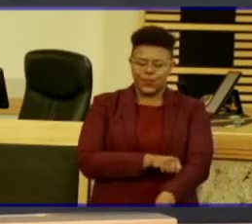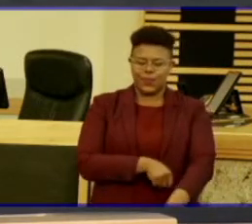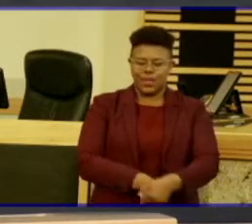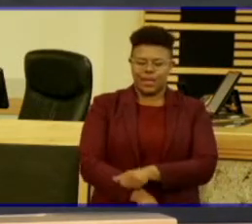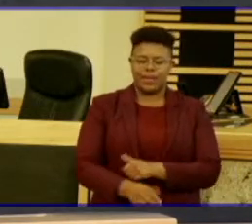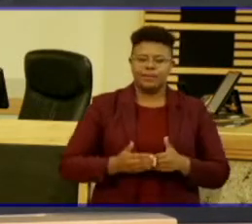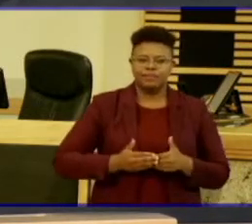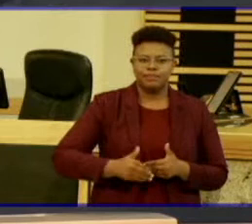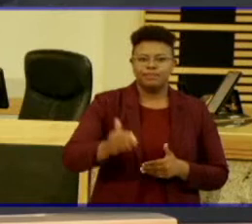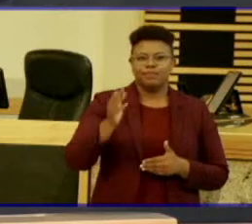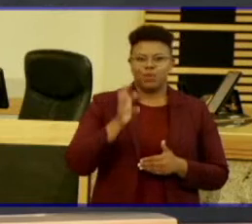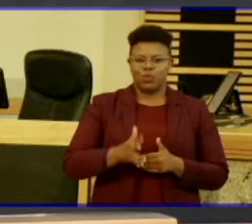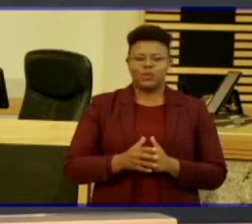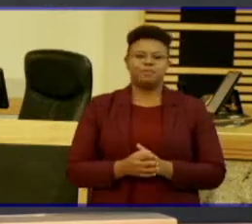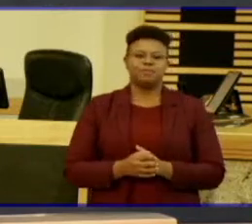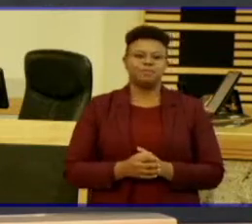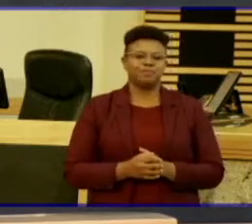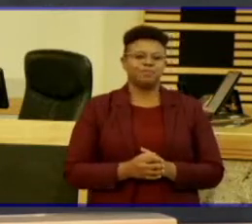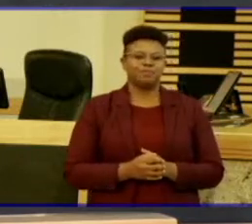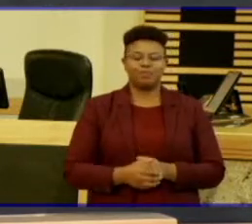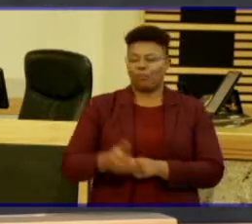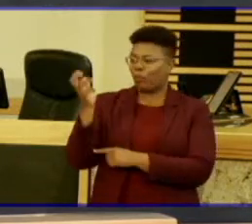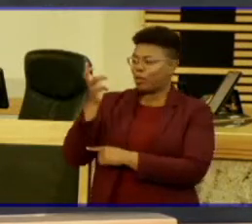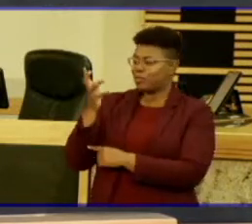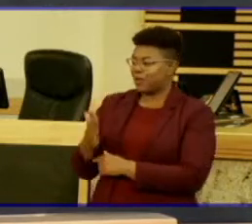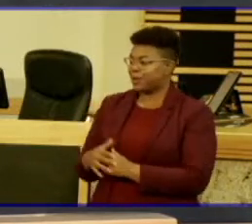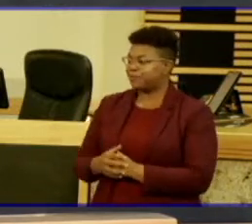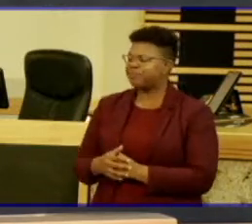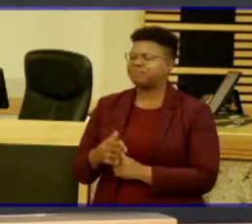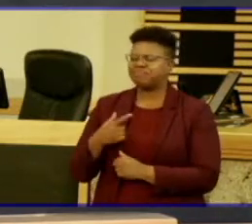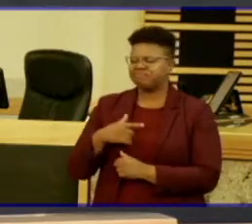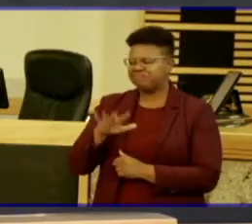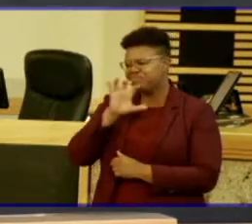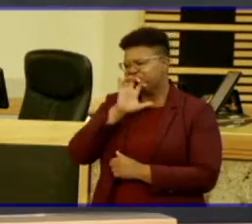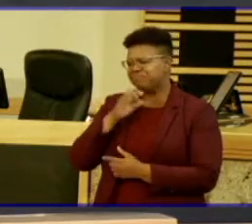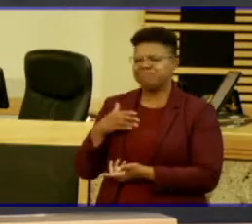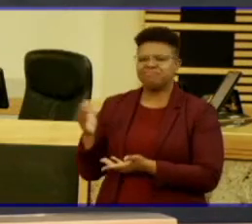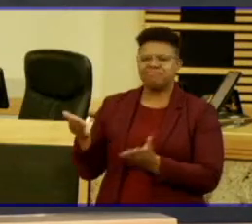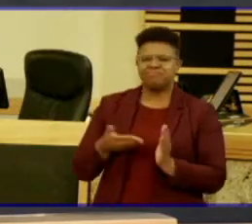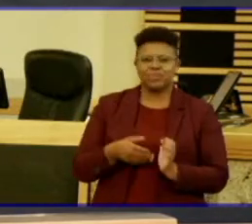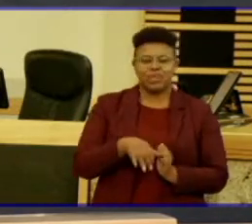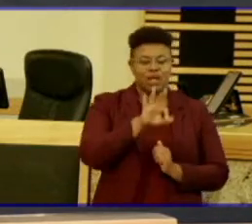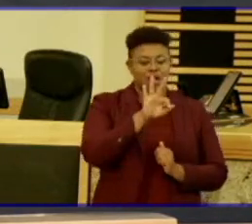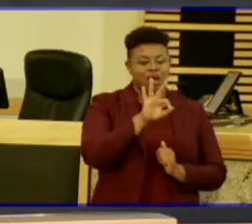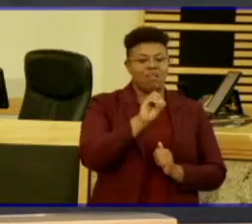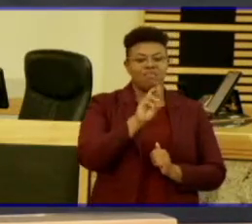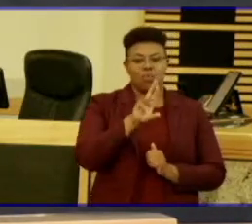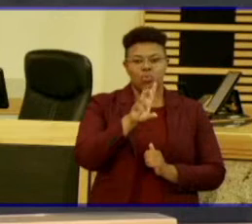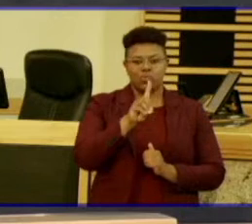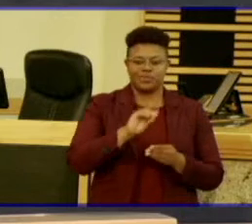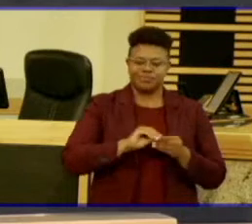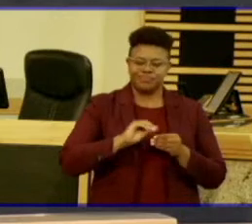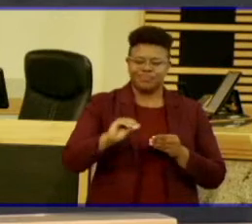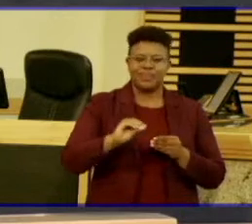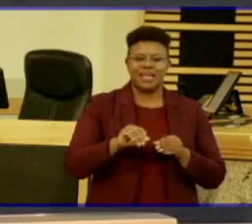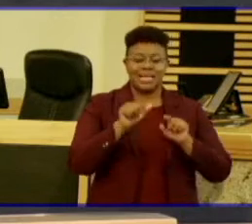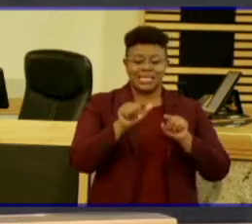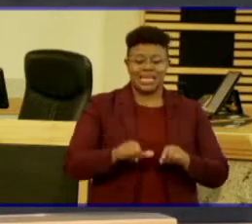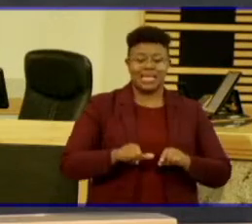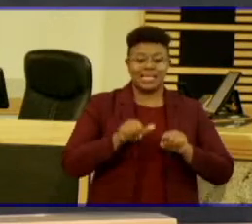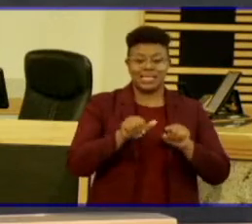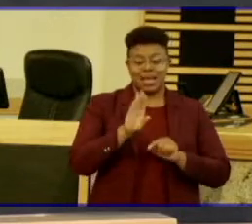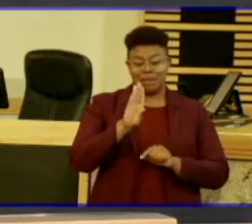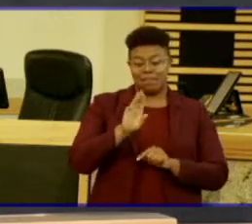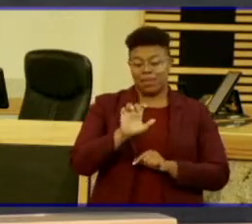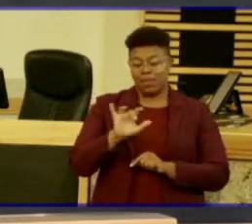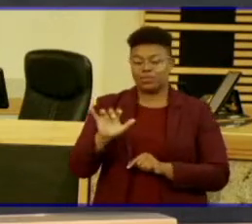Madam Speaker, we welcome the 16 billion investment by Ford in South Africa. Transnet will invest in the